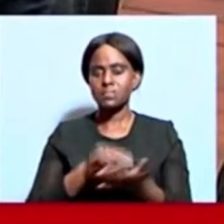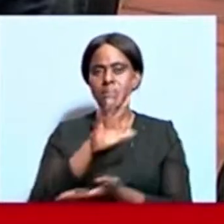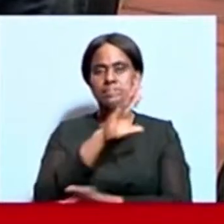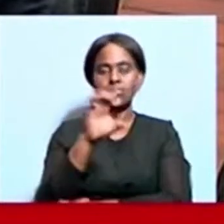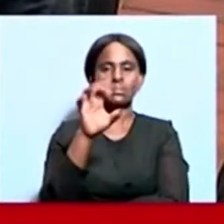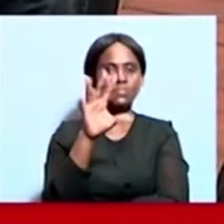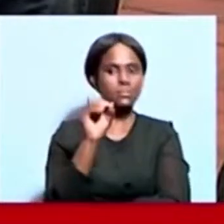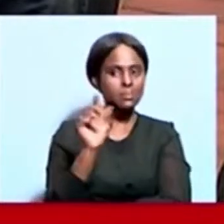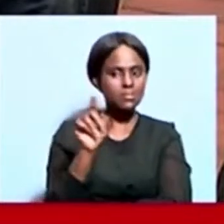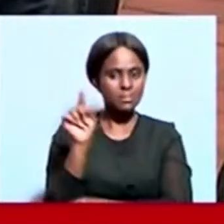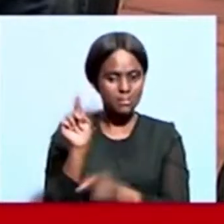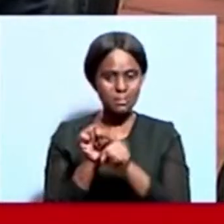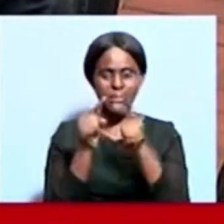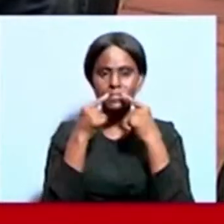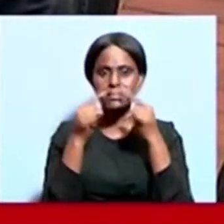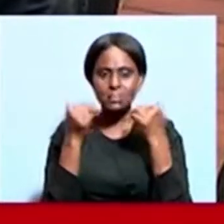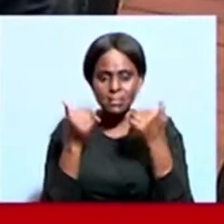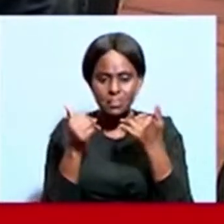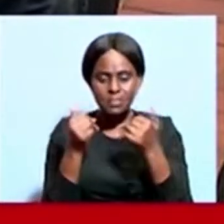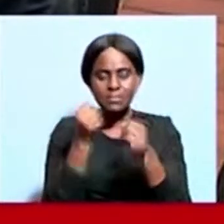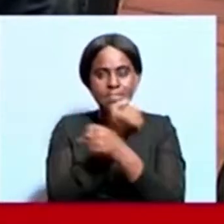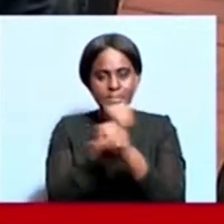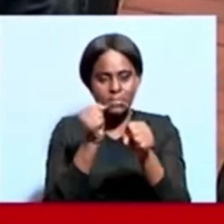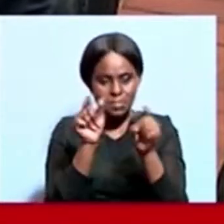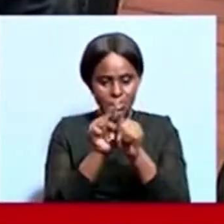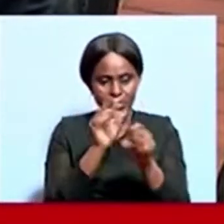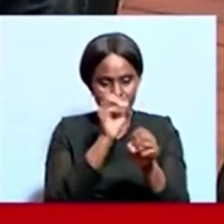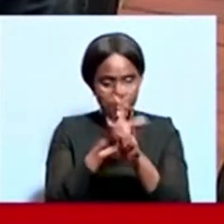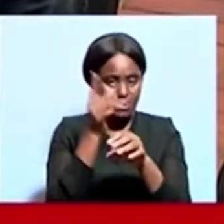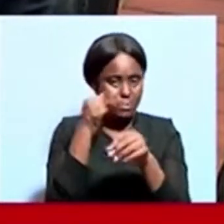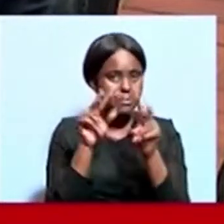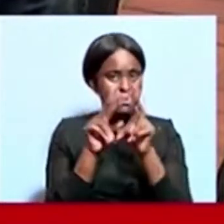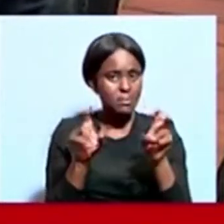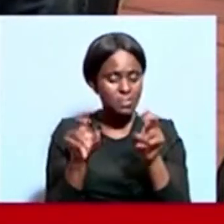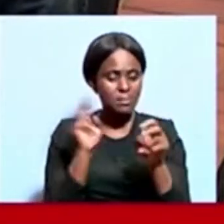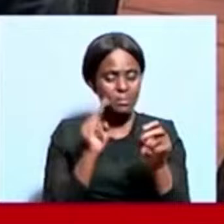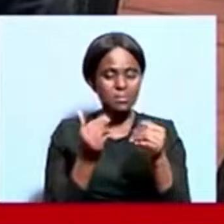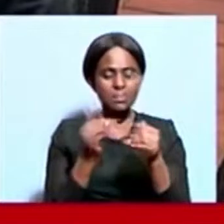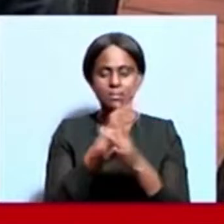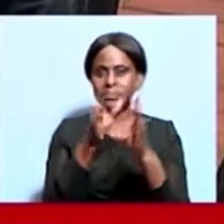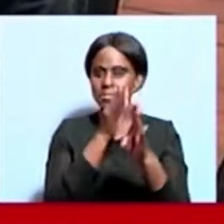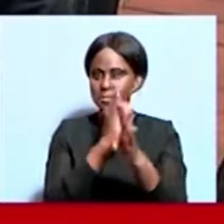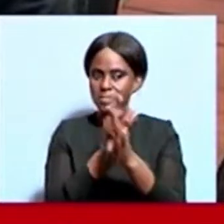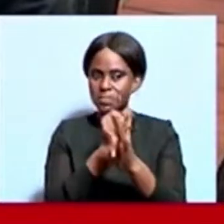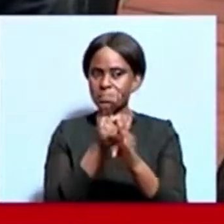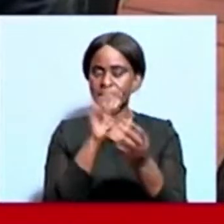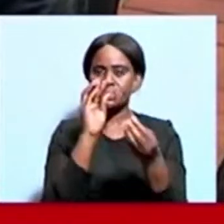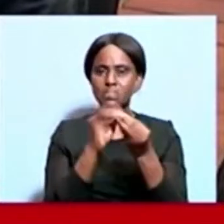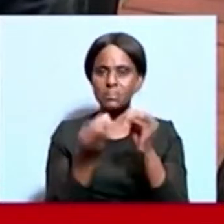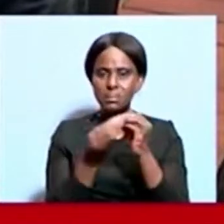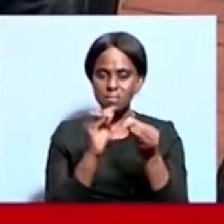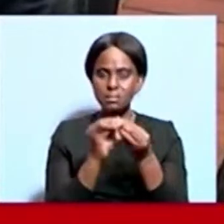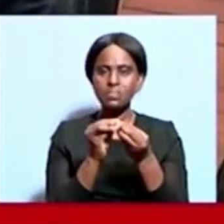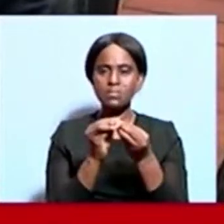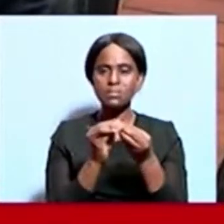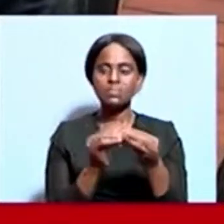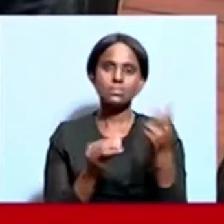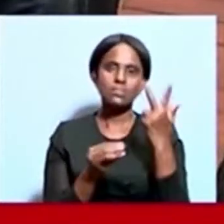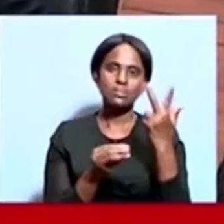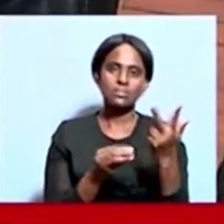94,550 and are now secured and ready for verification. We refer to Appendix